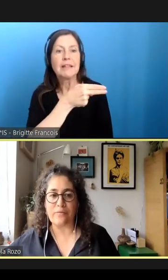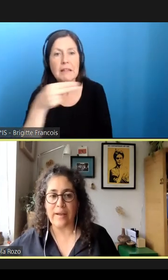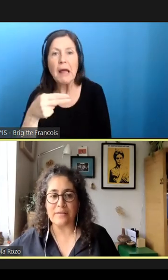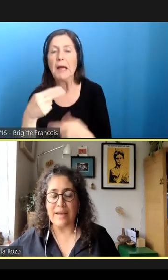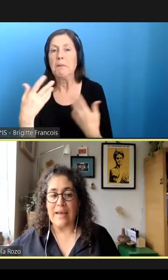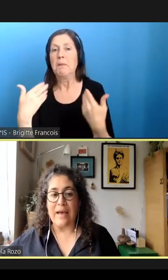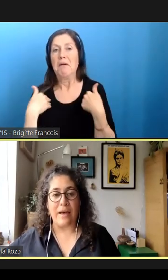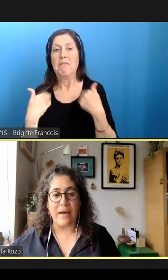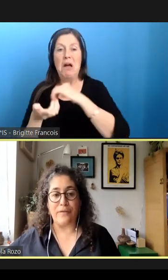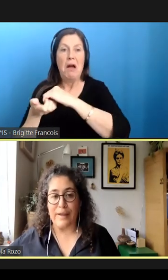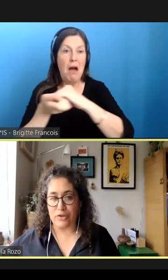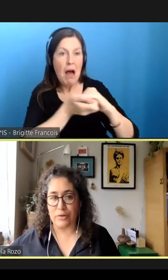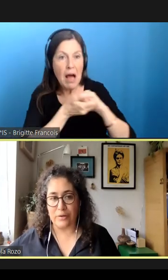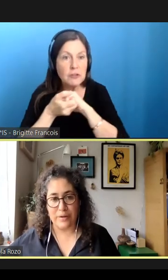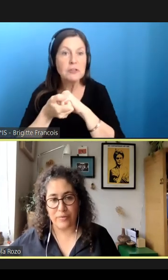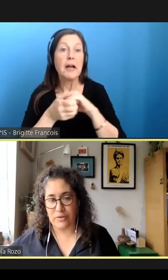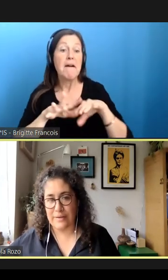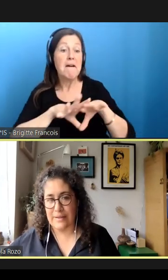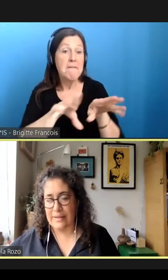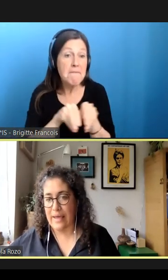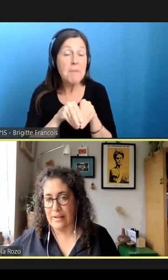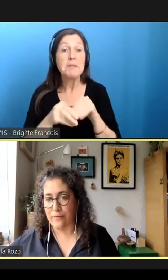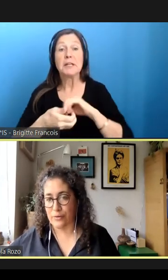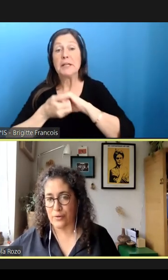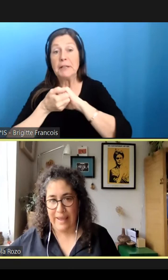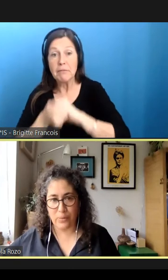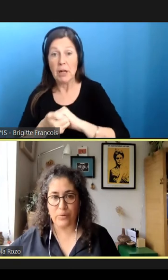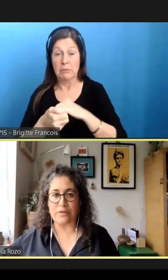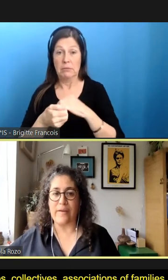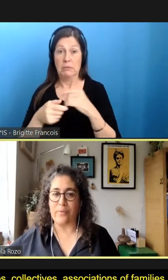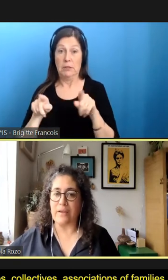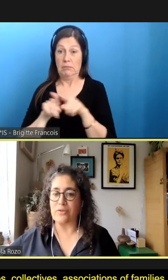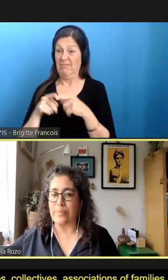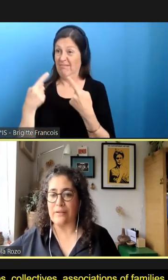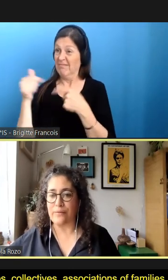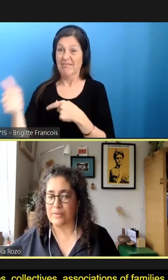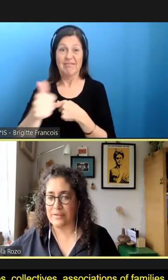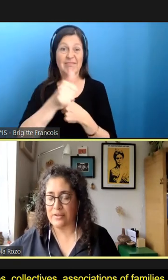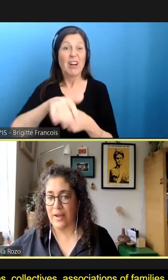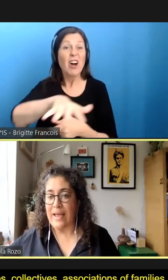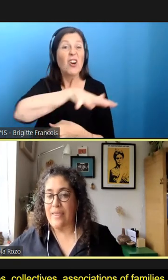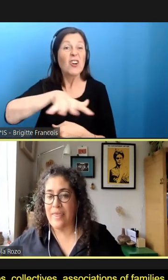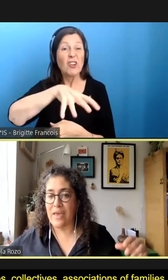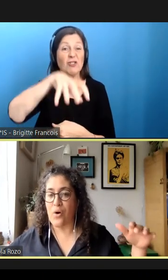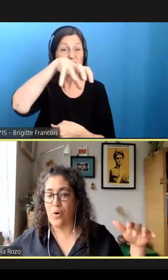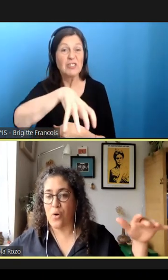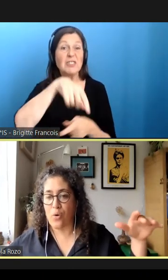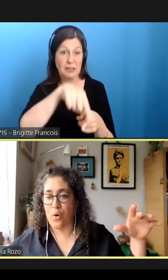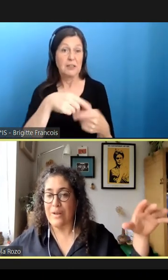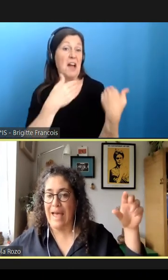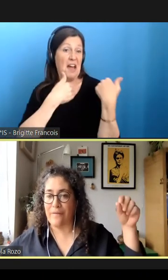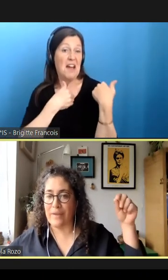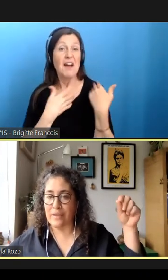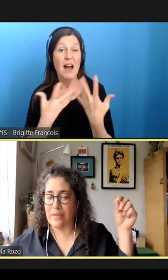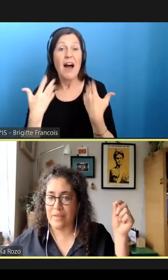families and friends at the national and regional level, networks, federation, platforms, etc. They